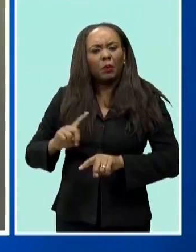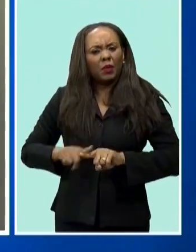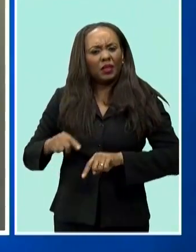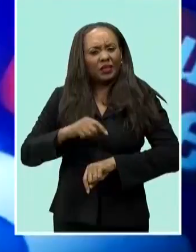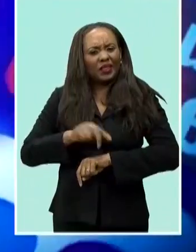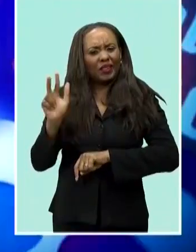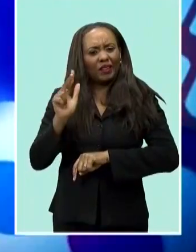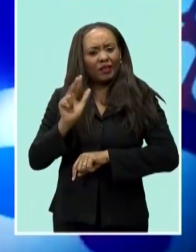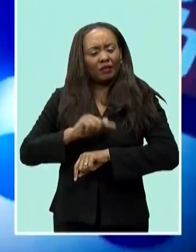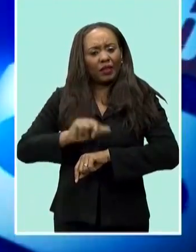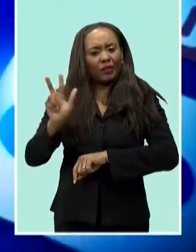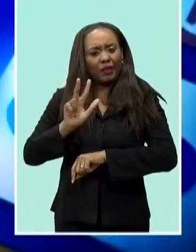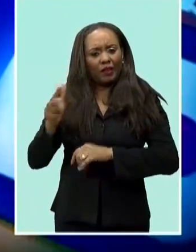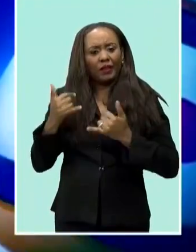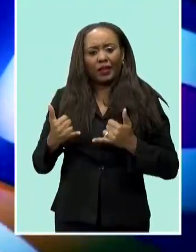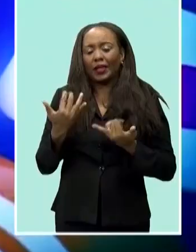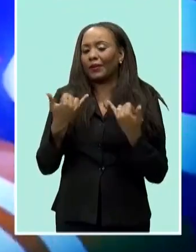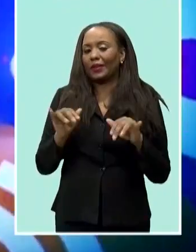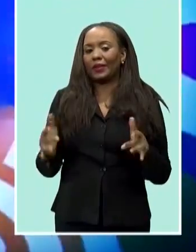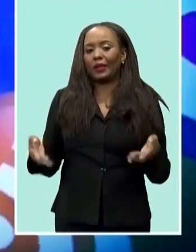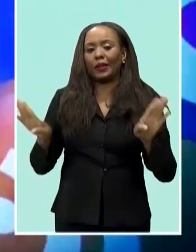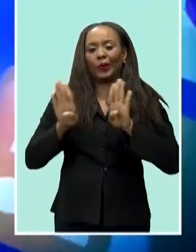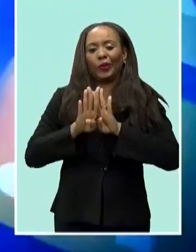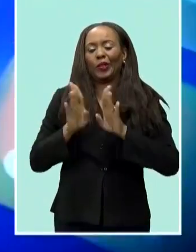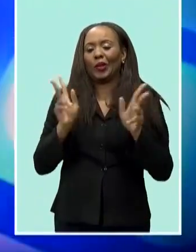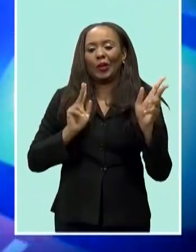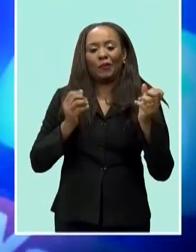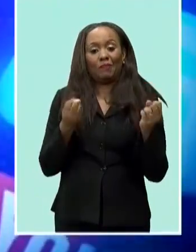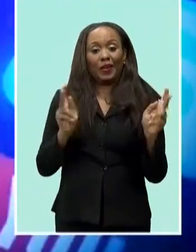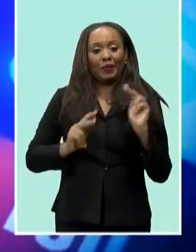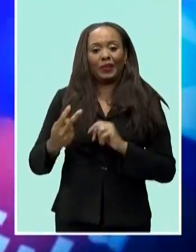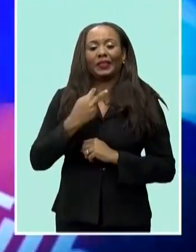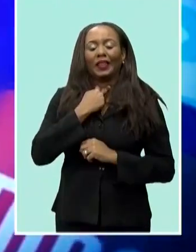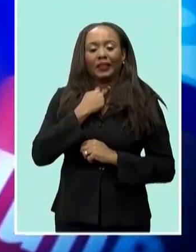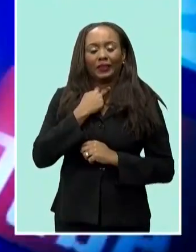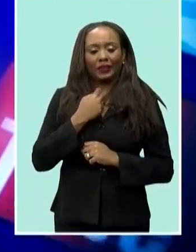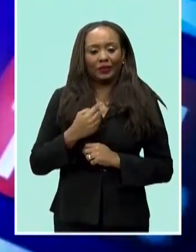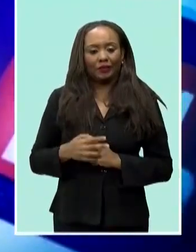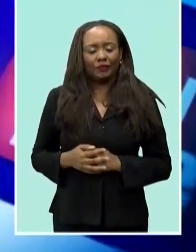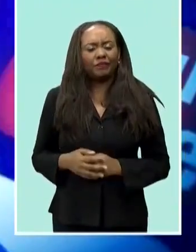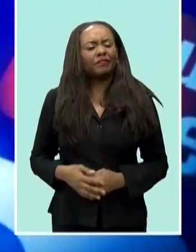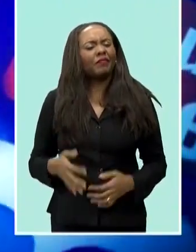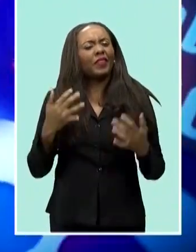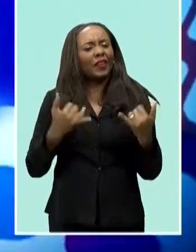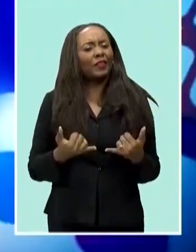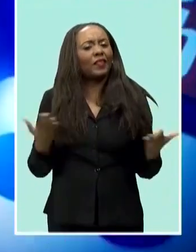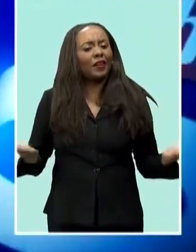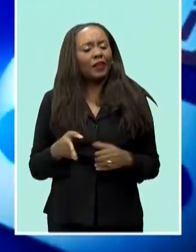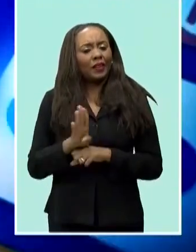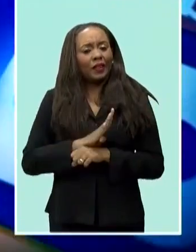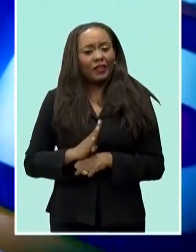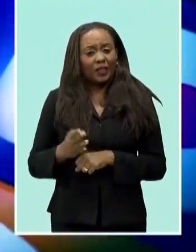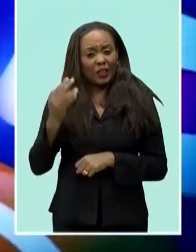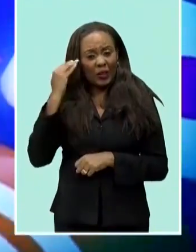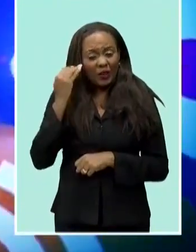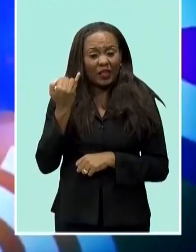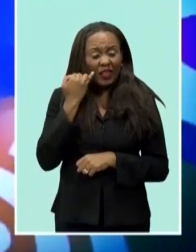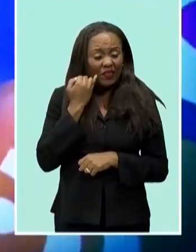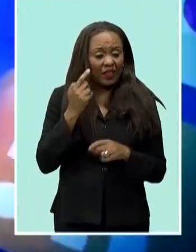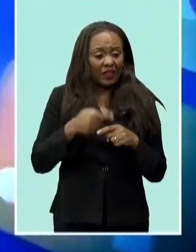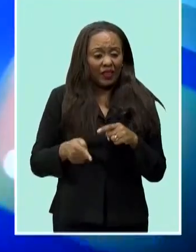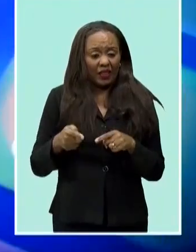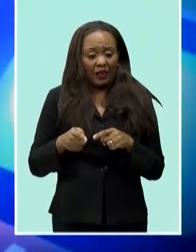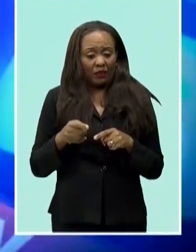closed, leaving dozens of people stranded. And back at home now, we've all heard the saying, if you ain't got a horse, you ride a